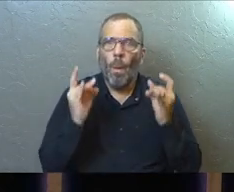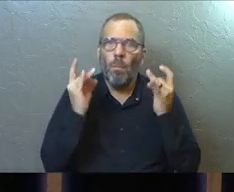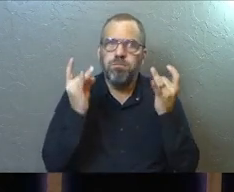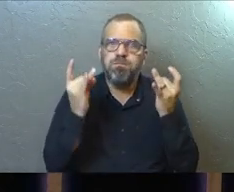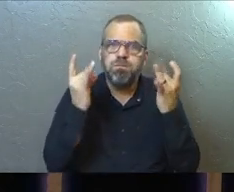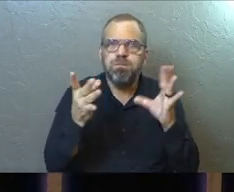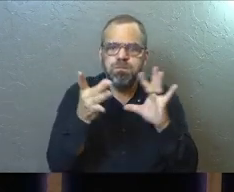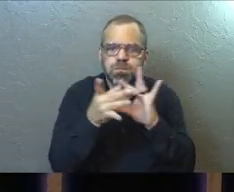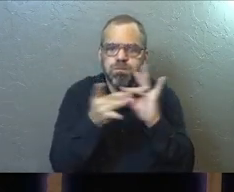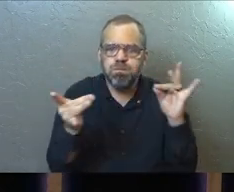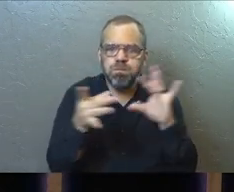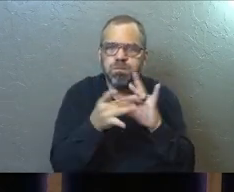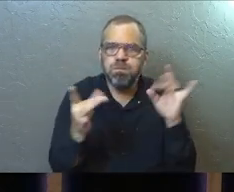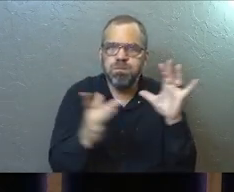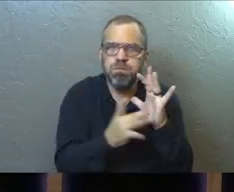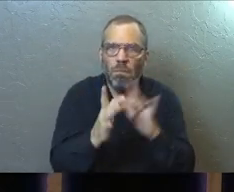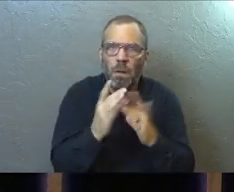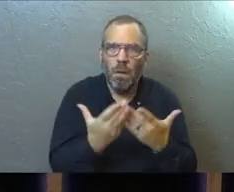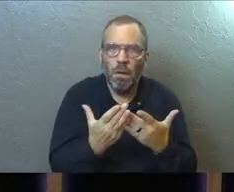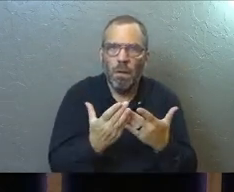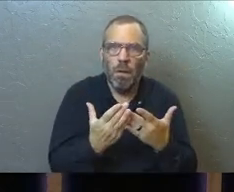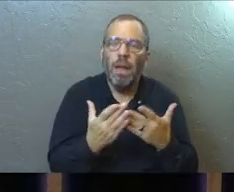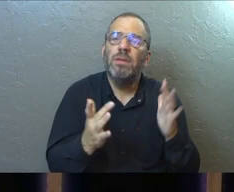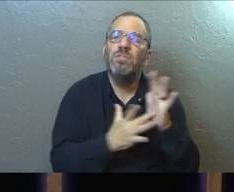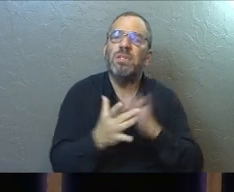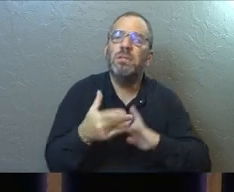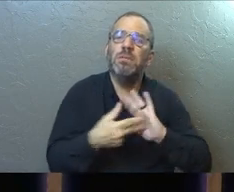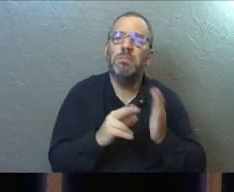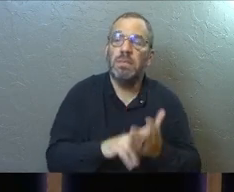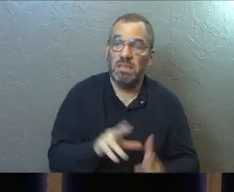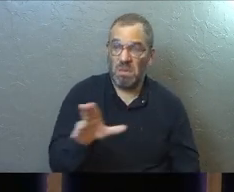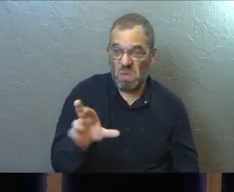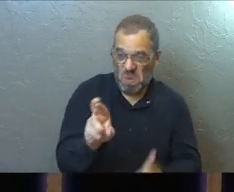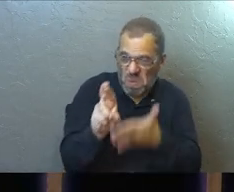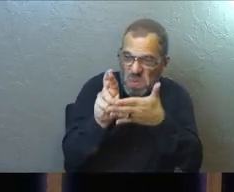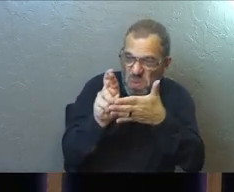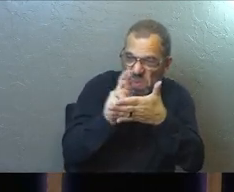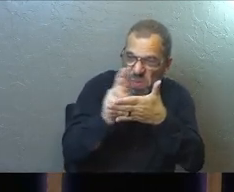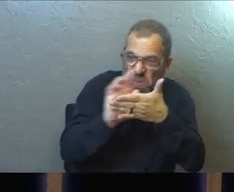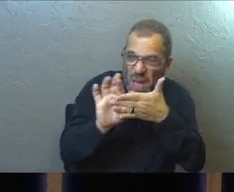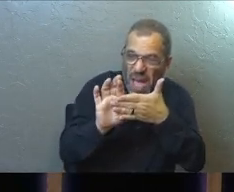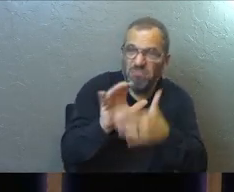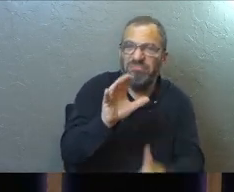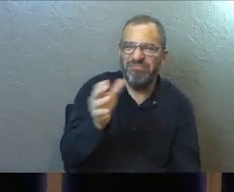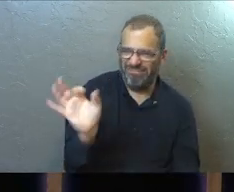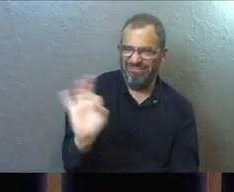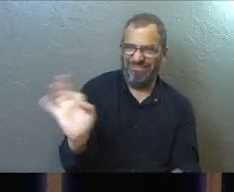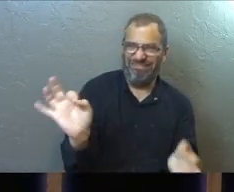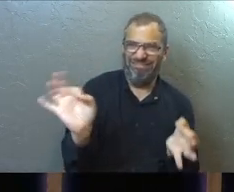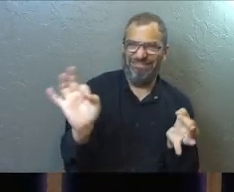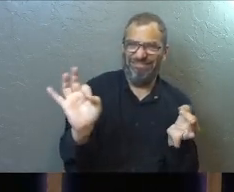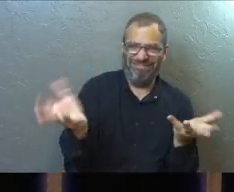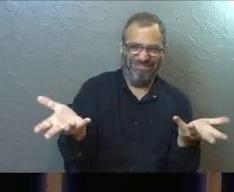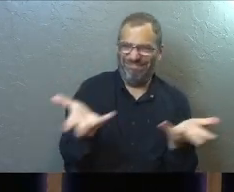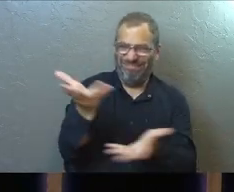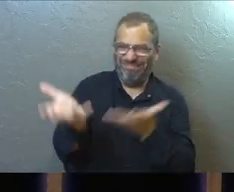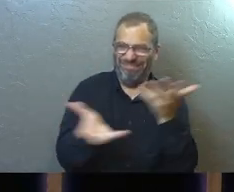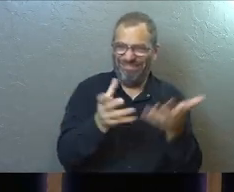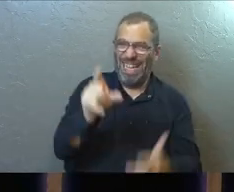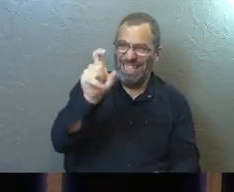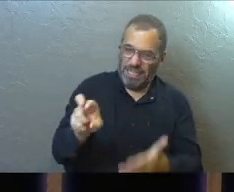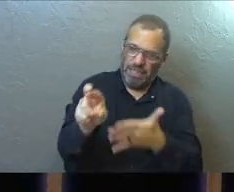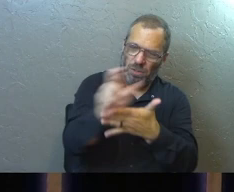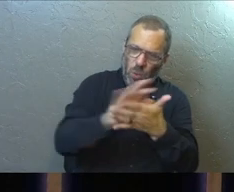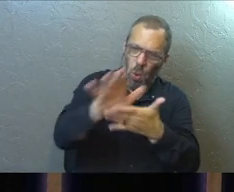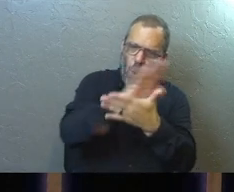in all of Scripture. And what's he saying? He's saying their little righteousness on their own is nothing. They need